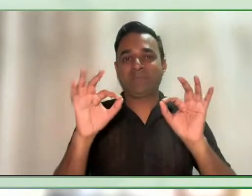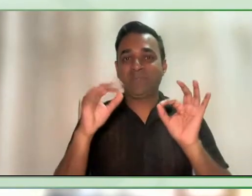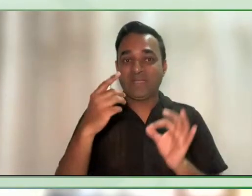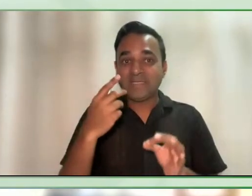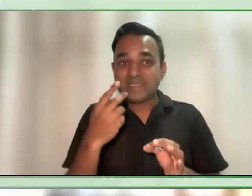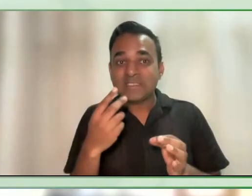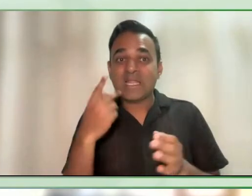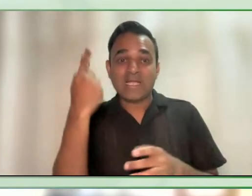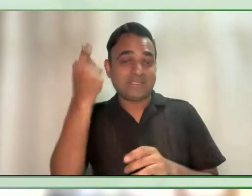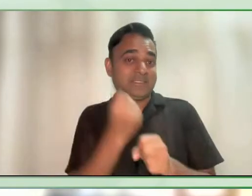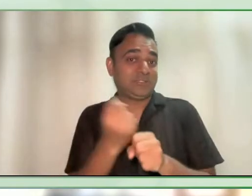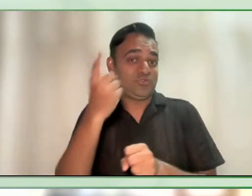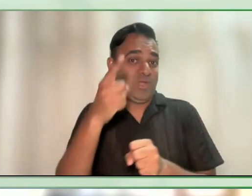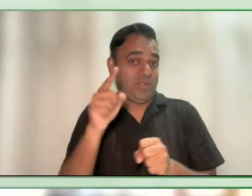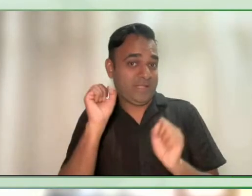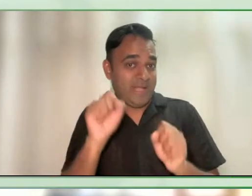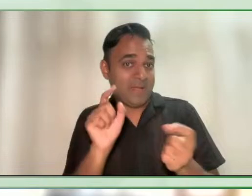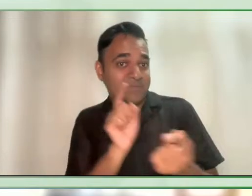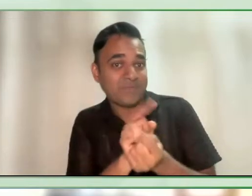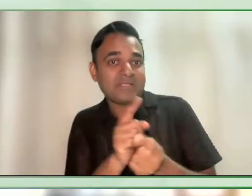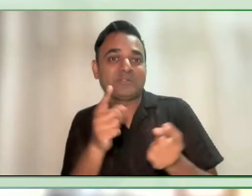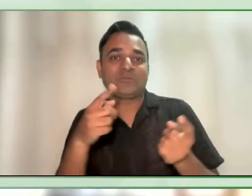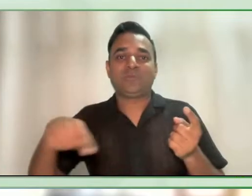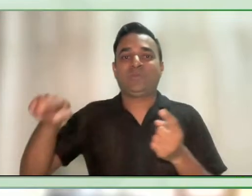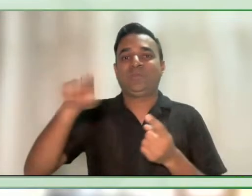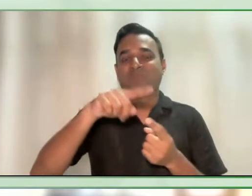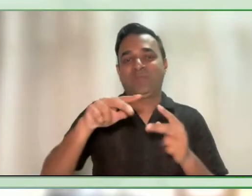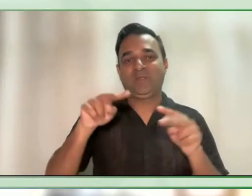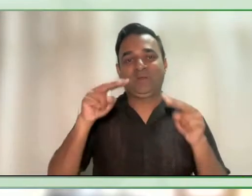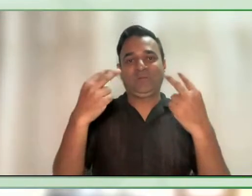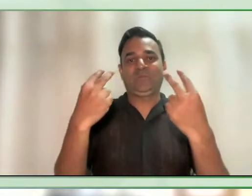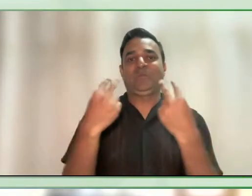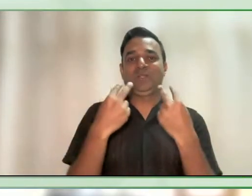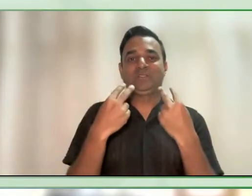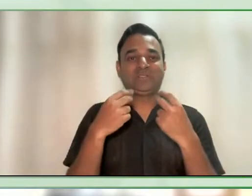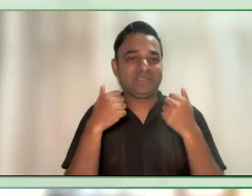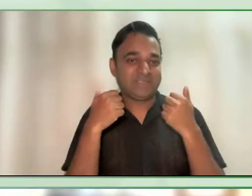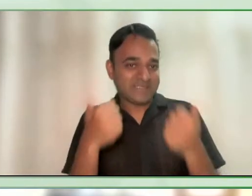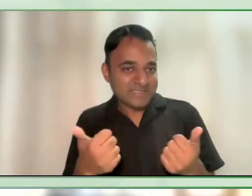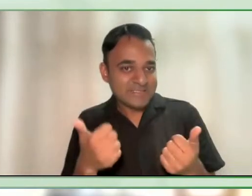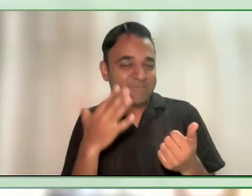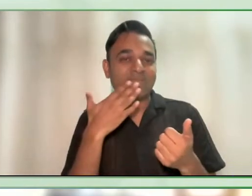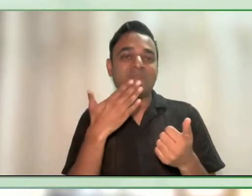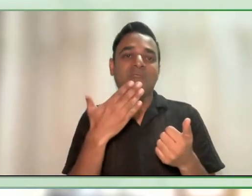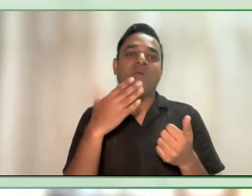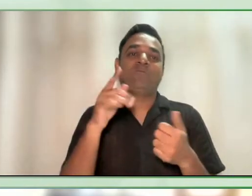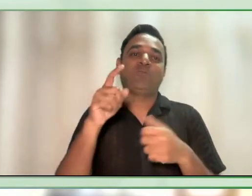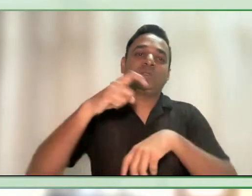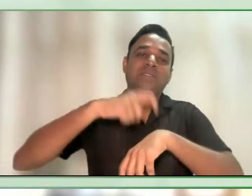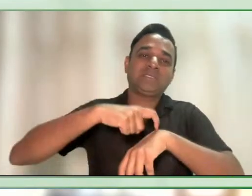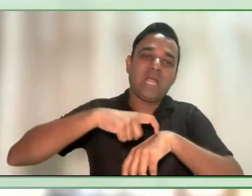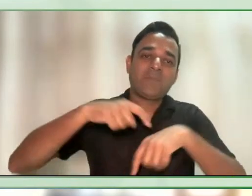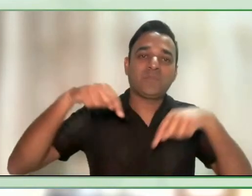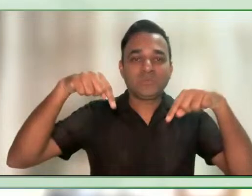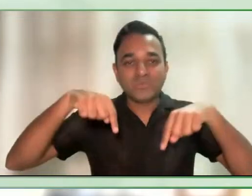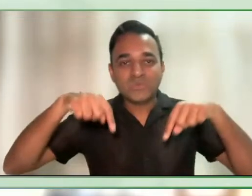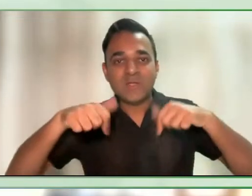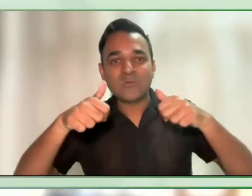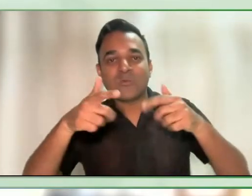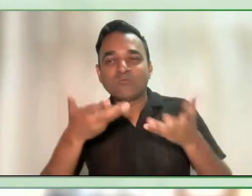telly, for your time today and major insights. Thanks so much. Thank you for having me.